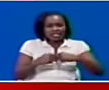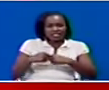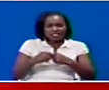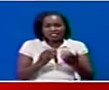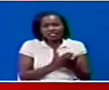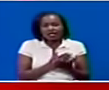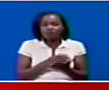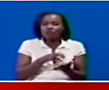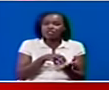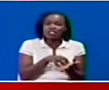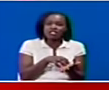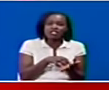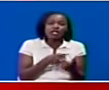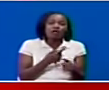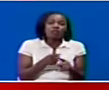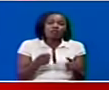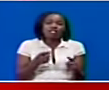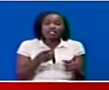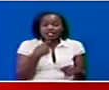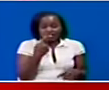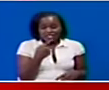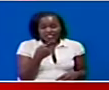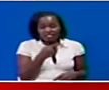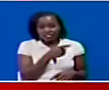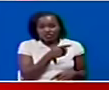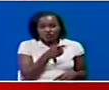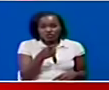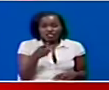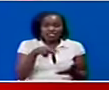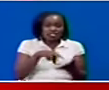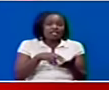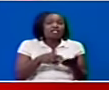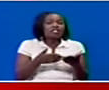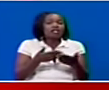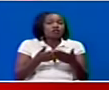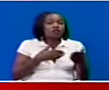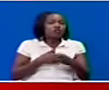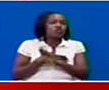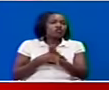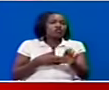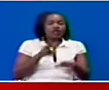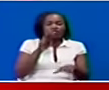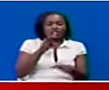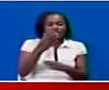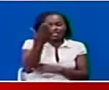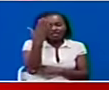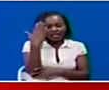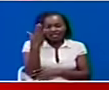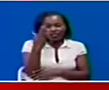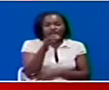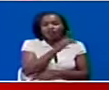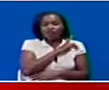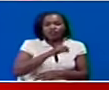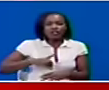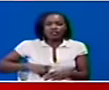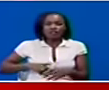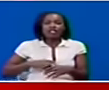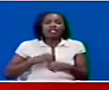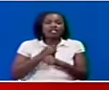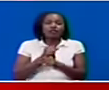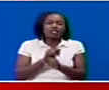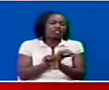cases, but I can tell you as I stand here before you that I have seen the hand of the Lord, and the Lord has led us